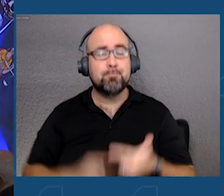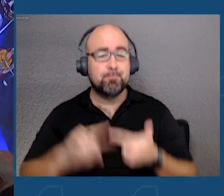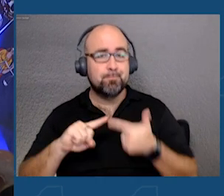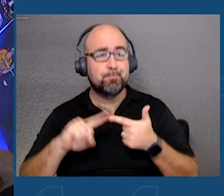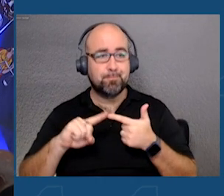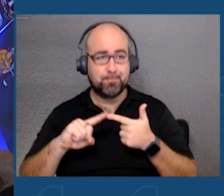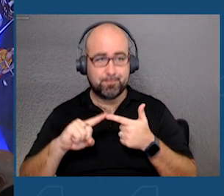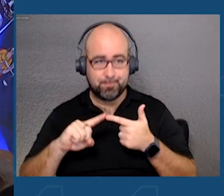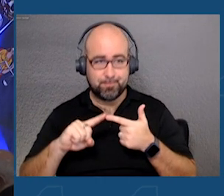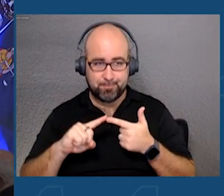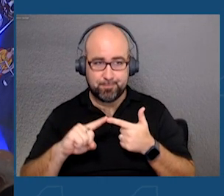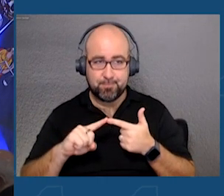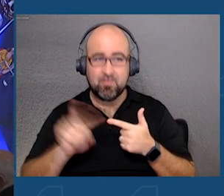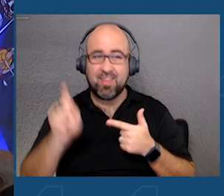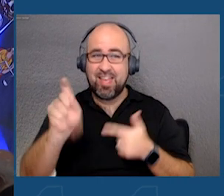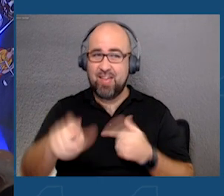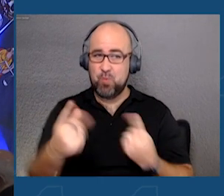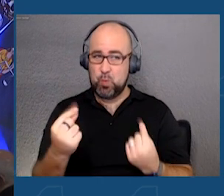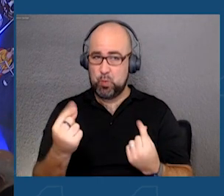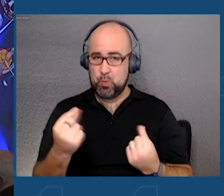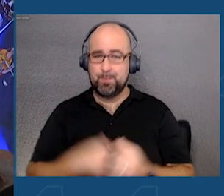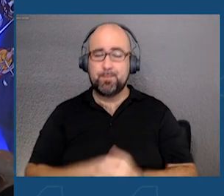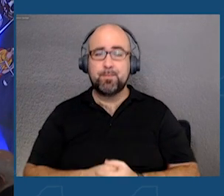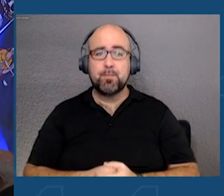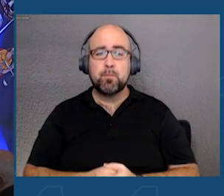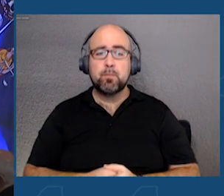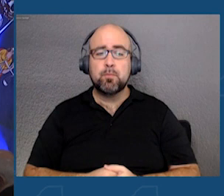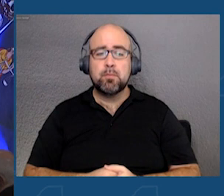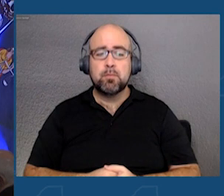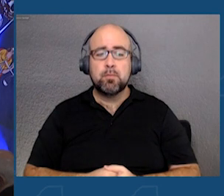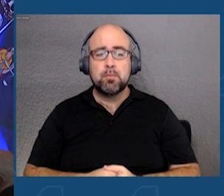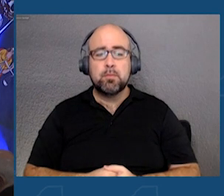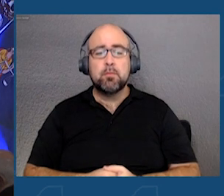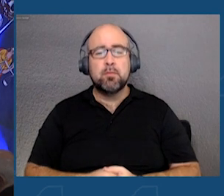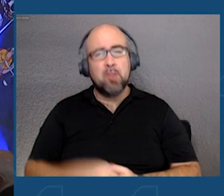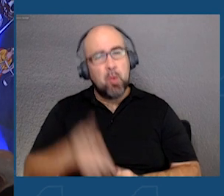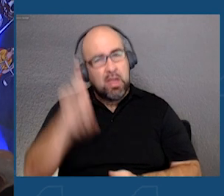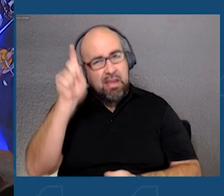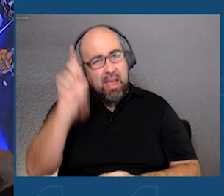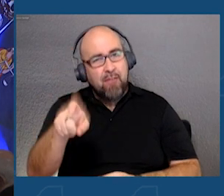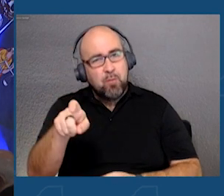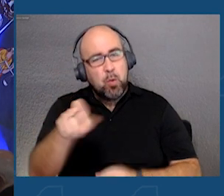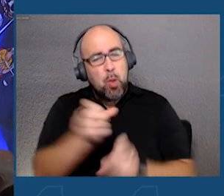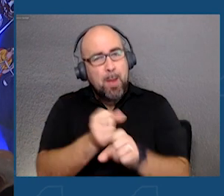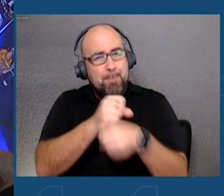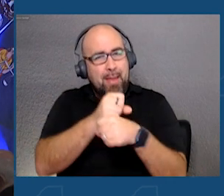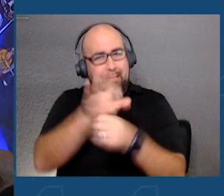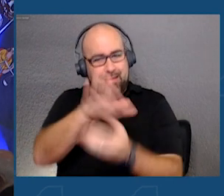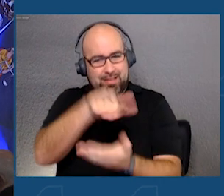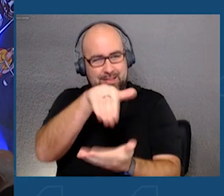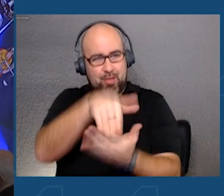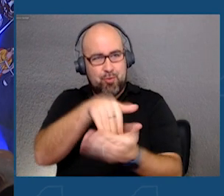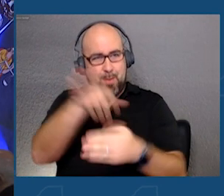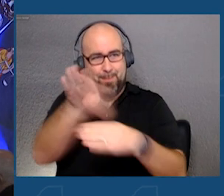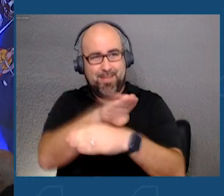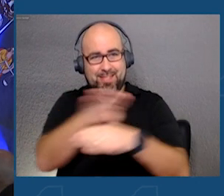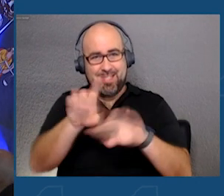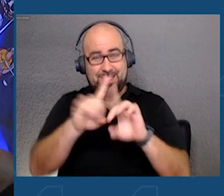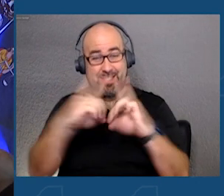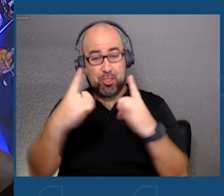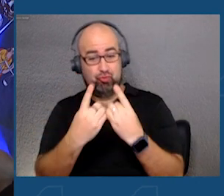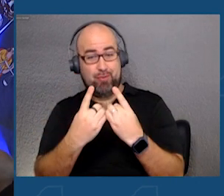do is we've got to make the central business districts, we've got to